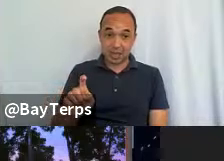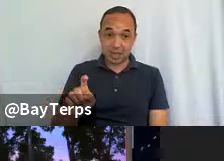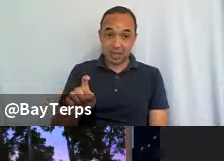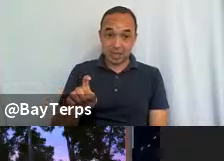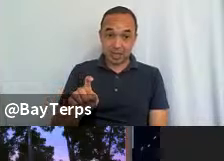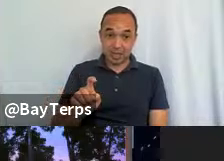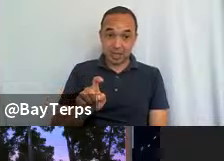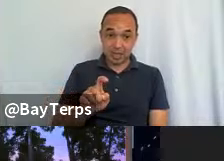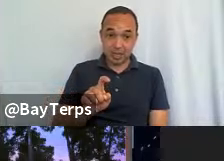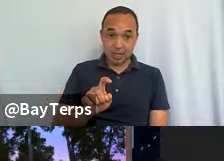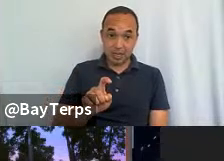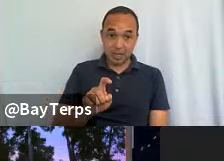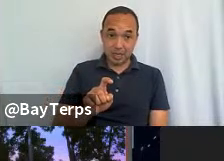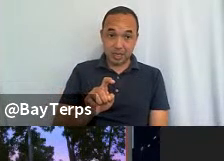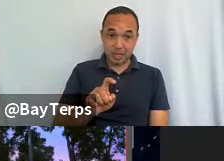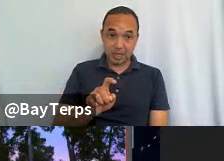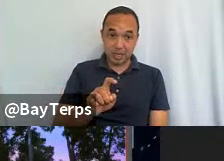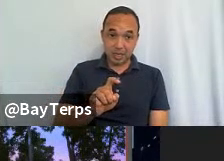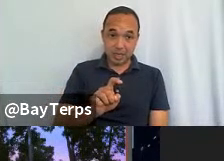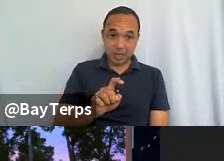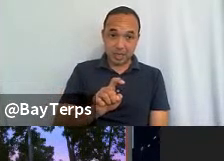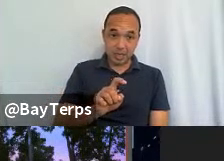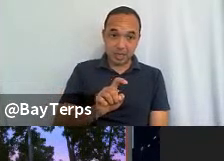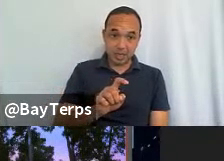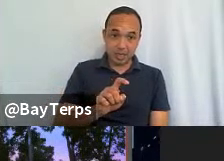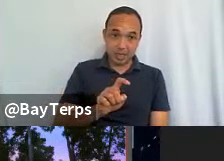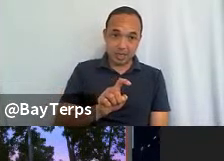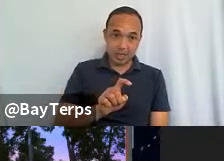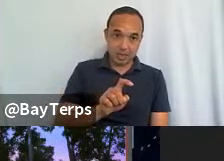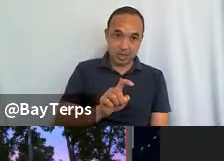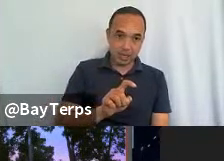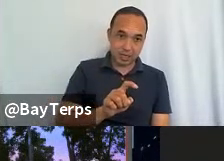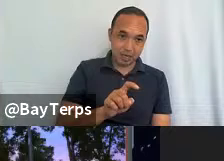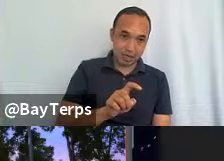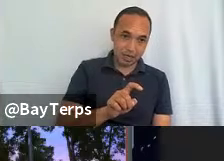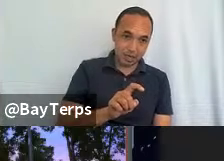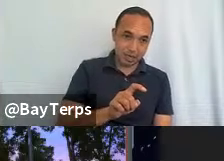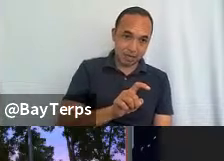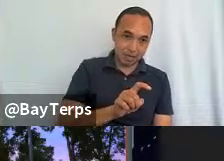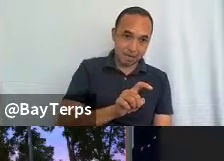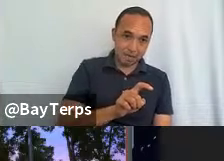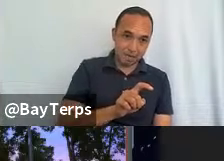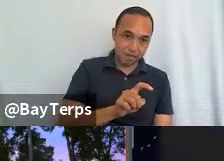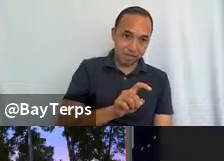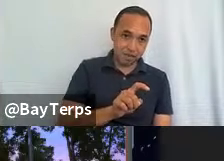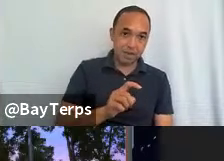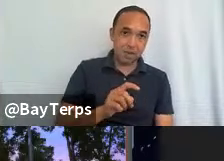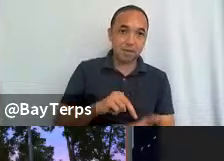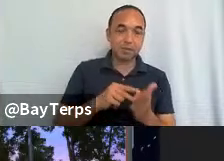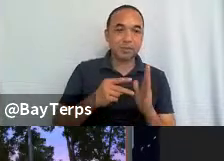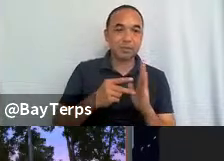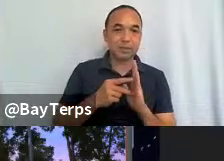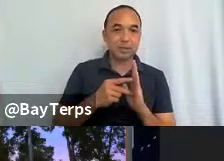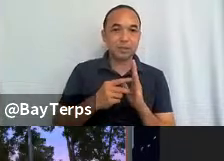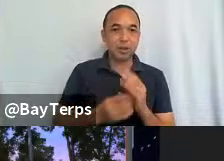over toward the dark side, that starts to bring more of